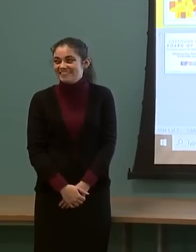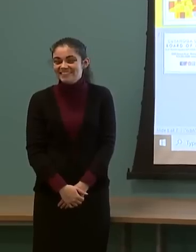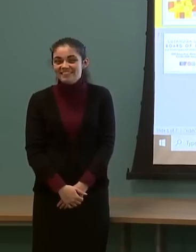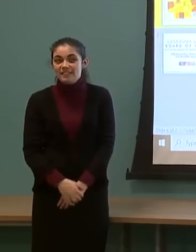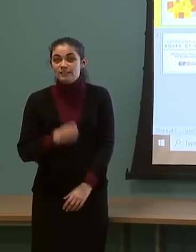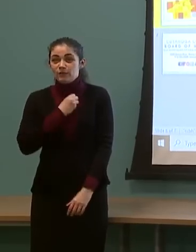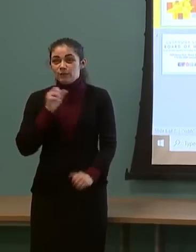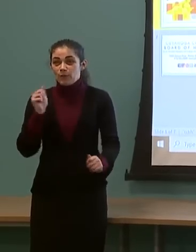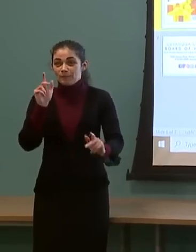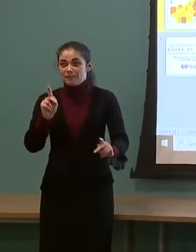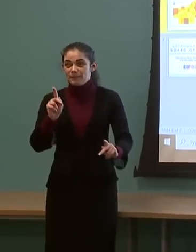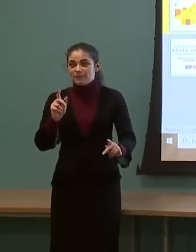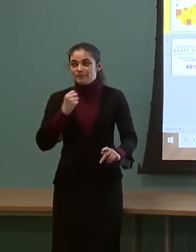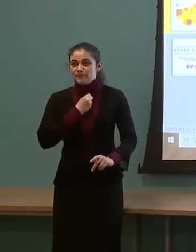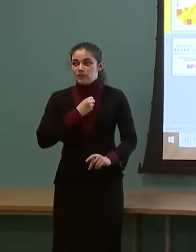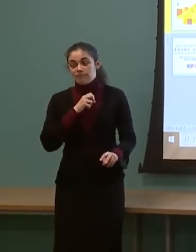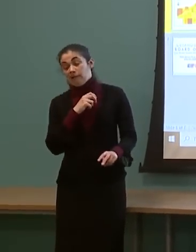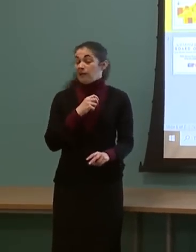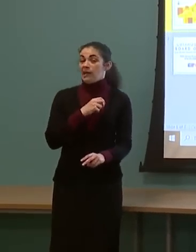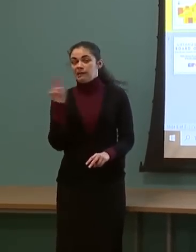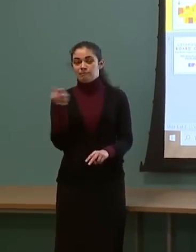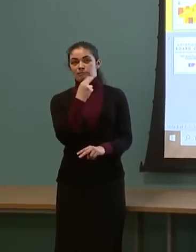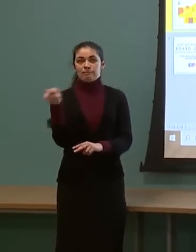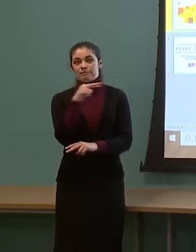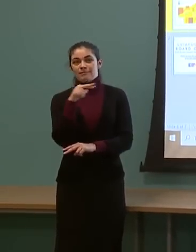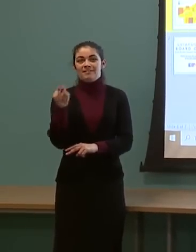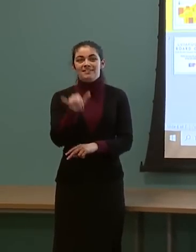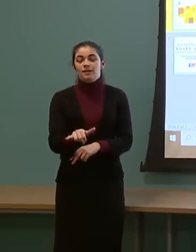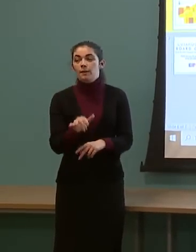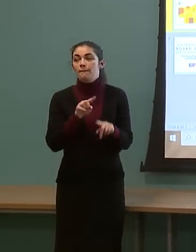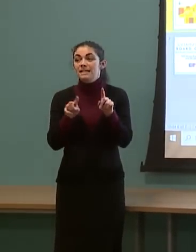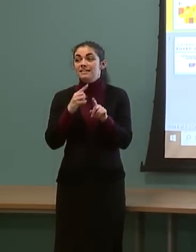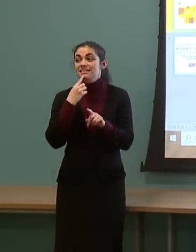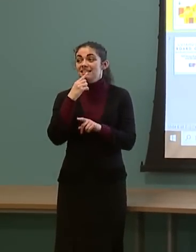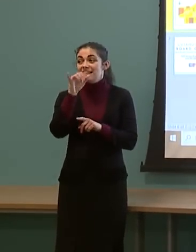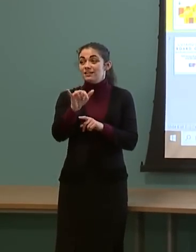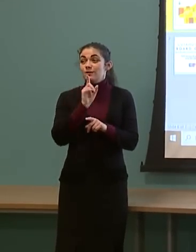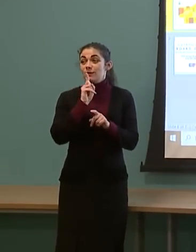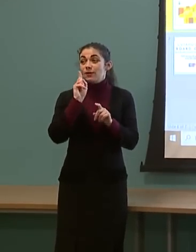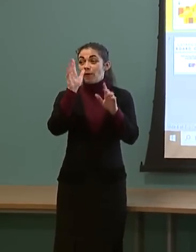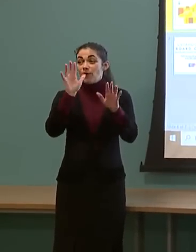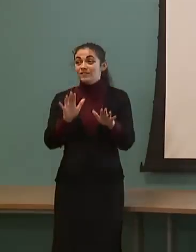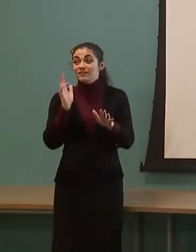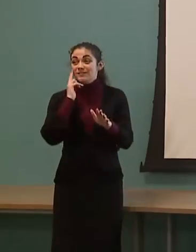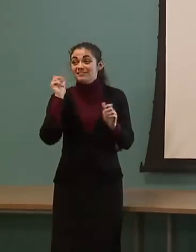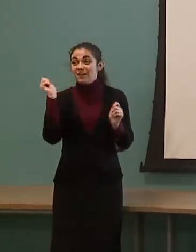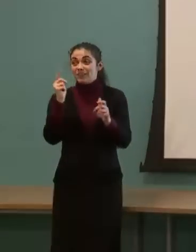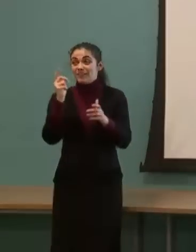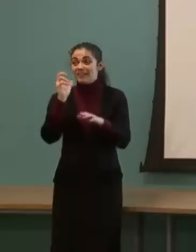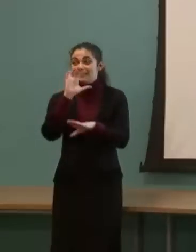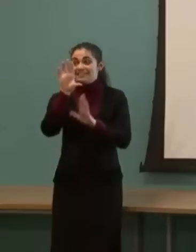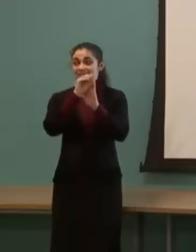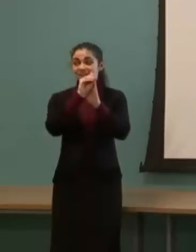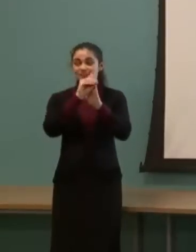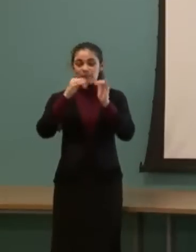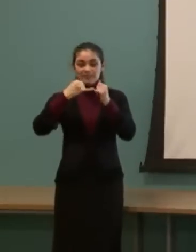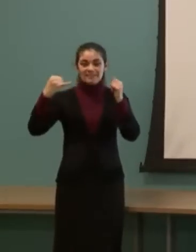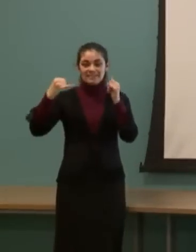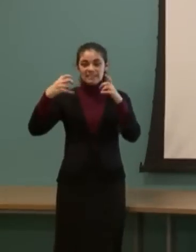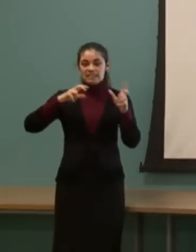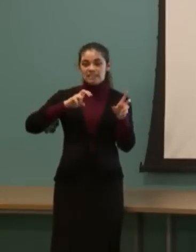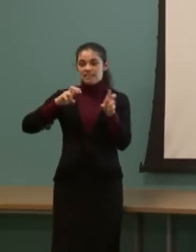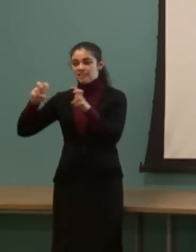Sorry to all those viewers out there. We don't mean to give you whiplash with the cameras changing. But I have to say, it's a remarkable sight in here with all the cameras socially distancing and